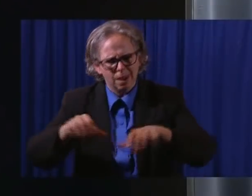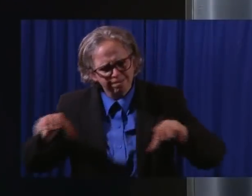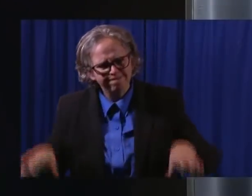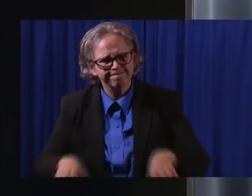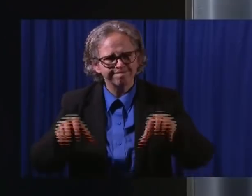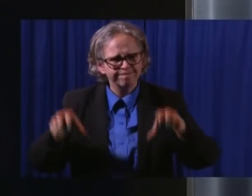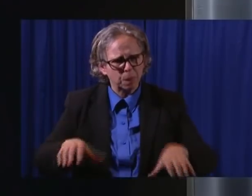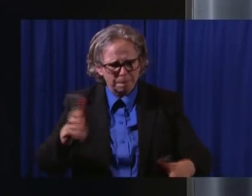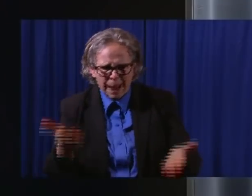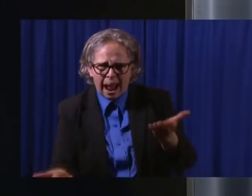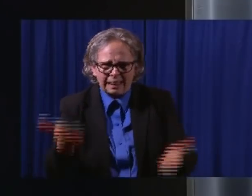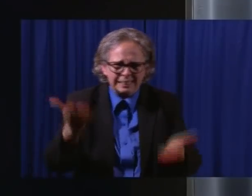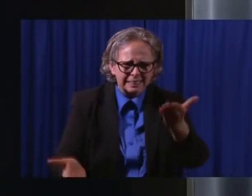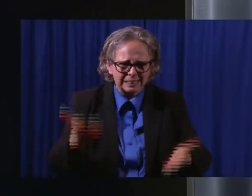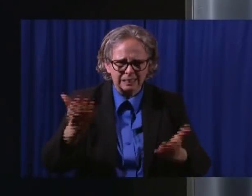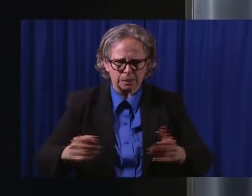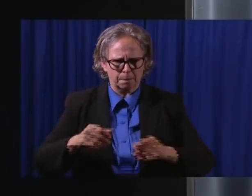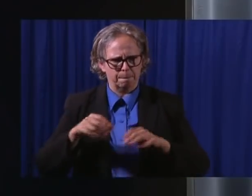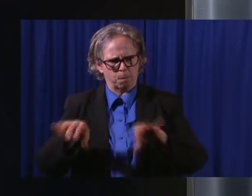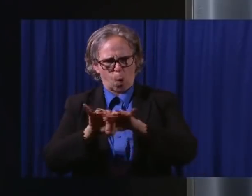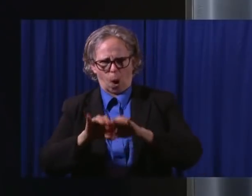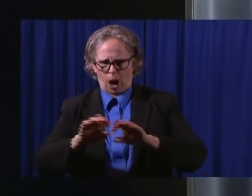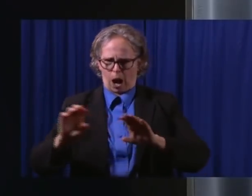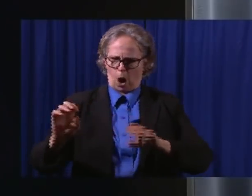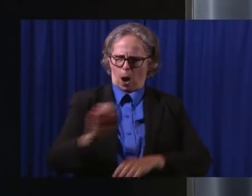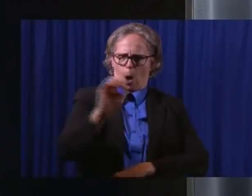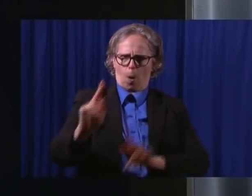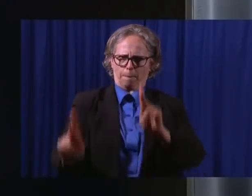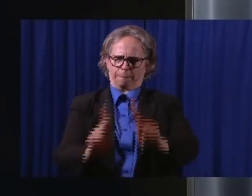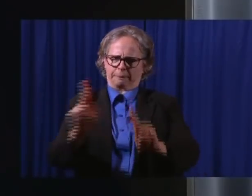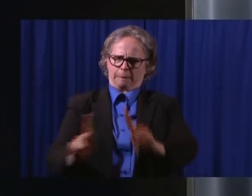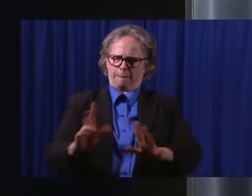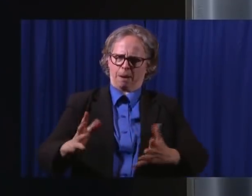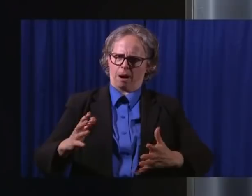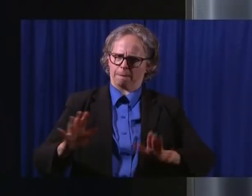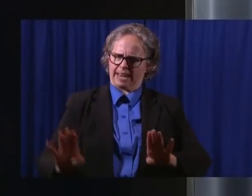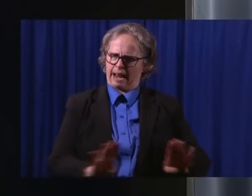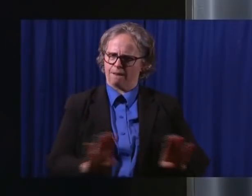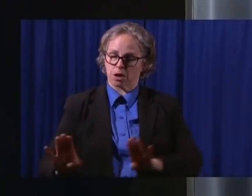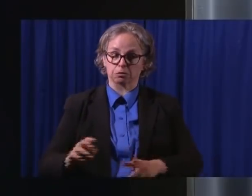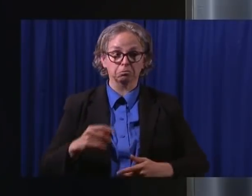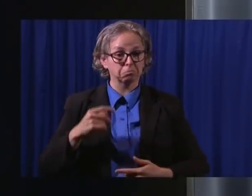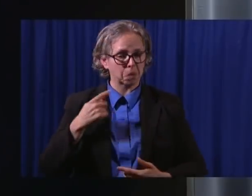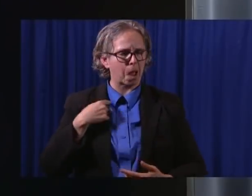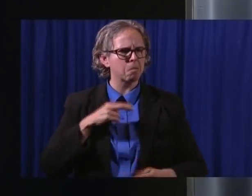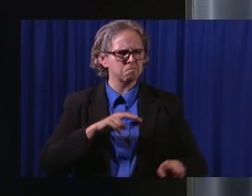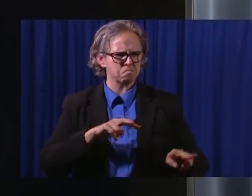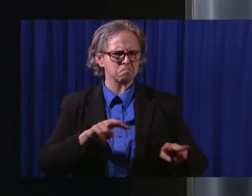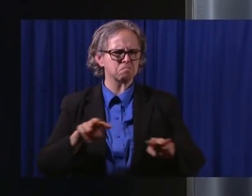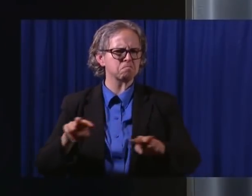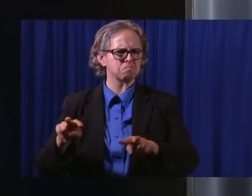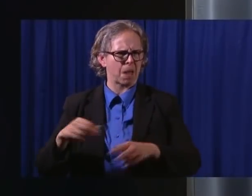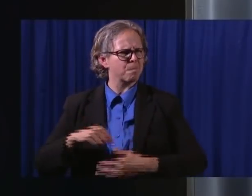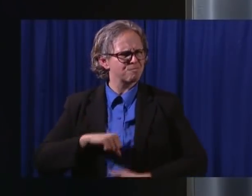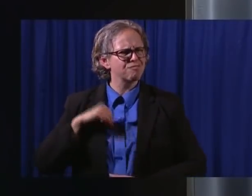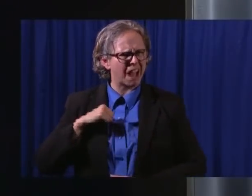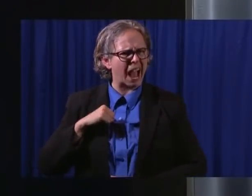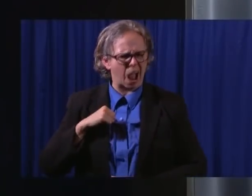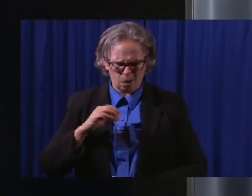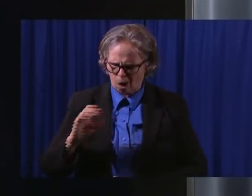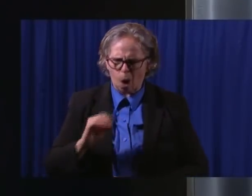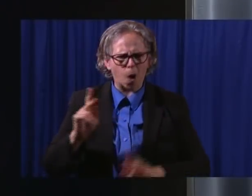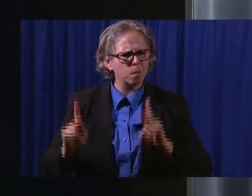I'm very proud when I watched the reports to see that Ohio's in a good place. So like many, I've been alarmed that we have